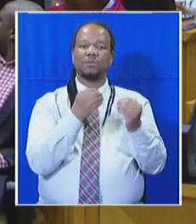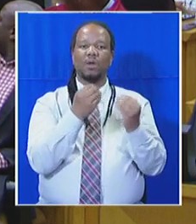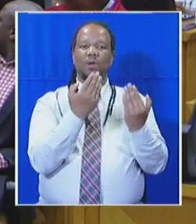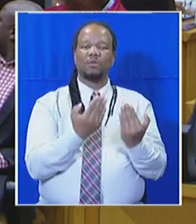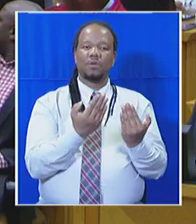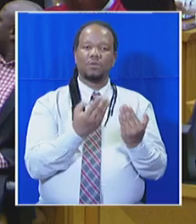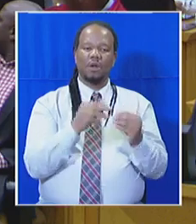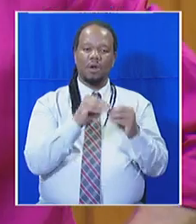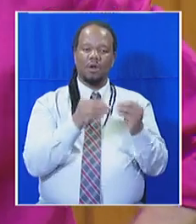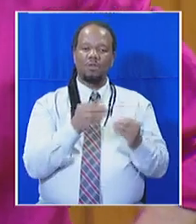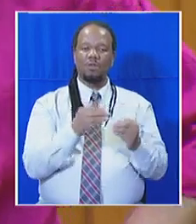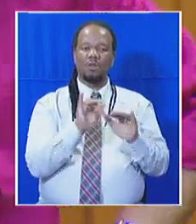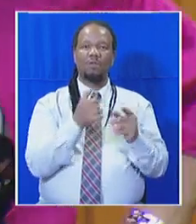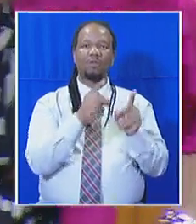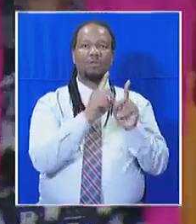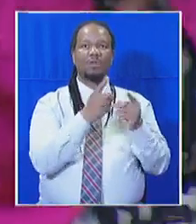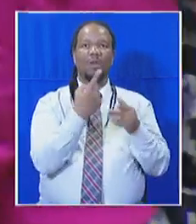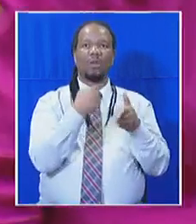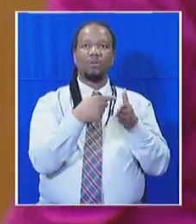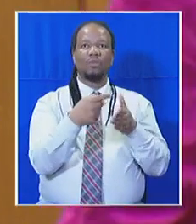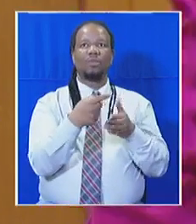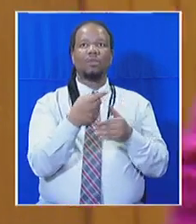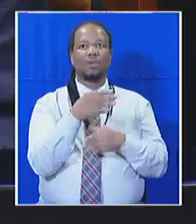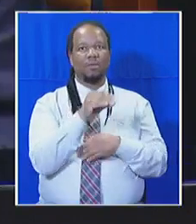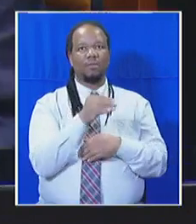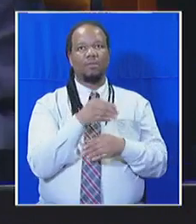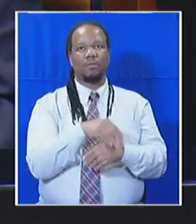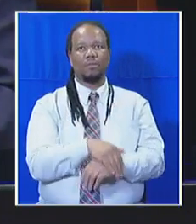submitted to Parliament last week. Thank you. Yes.